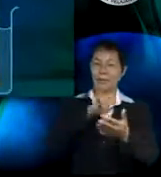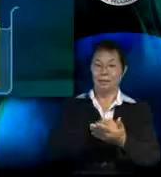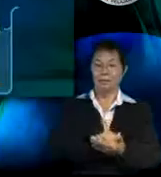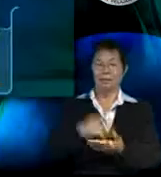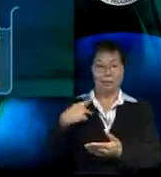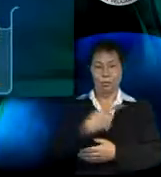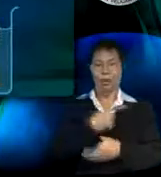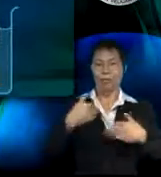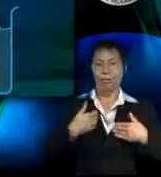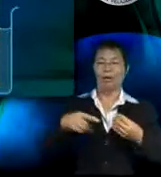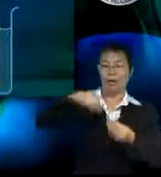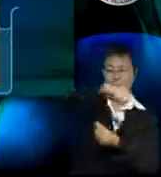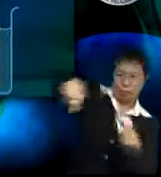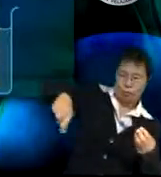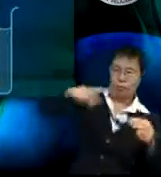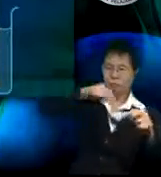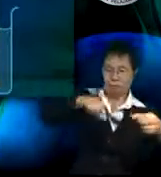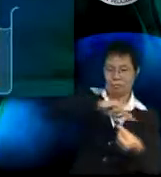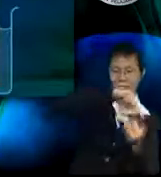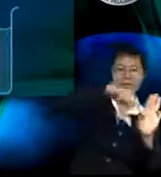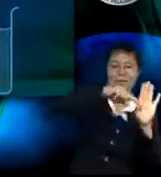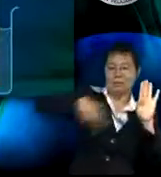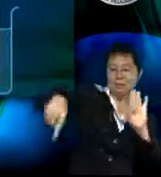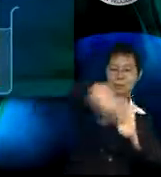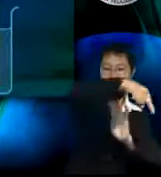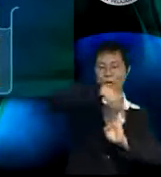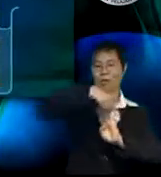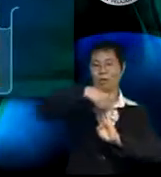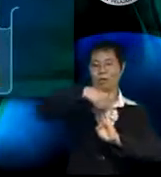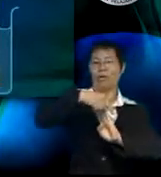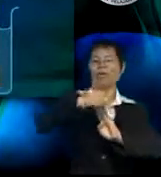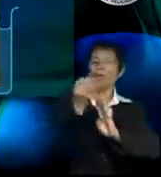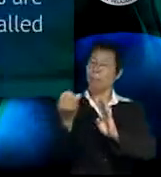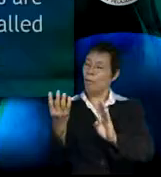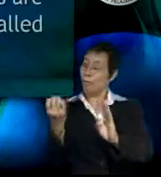Therefore, we have a complete circuit. A bulb in the circuit will light up.